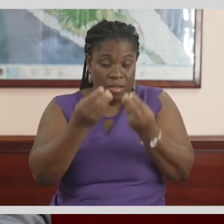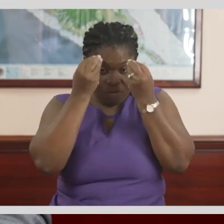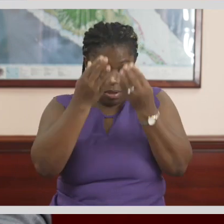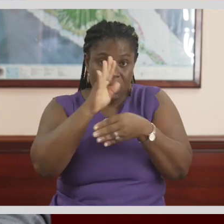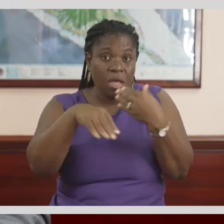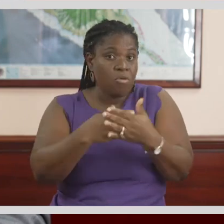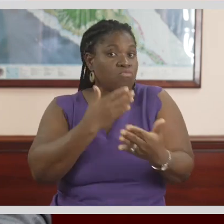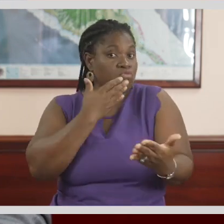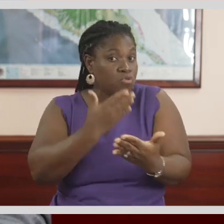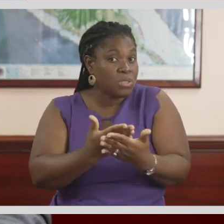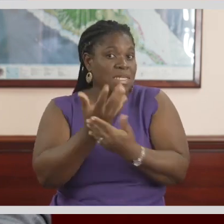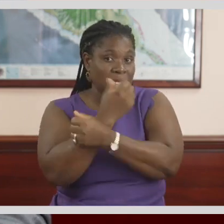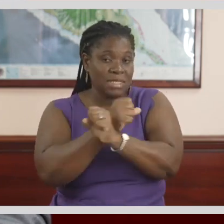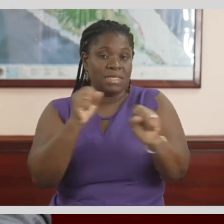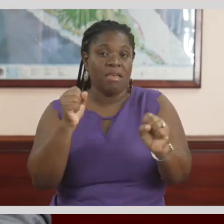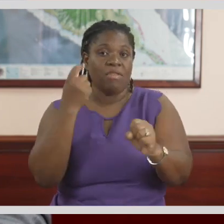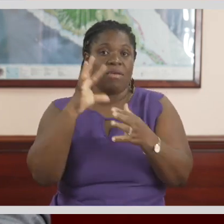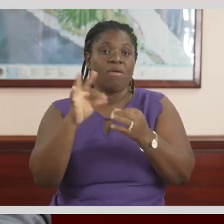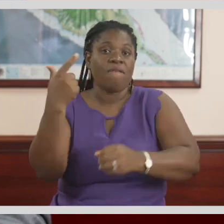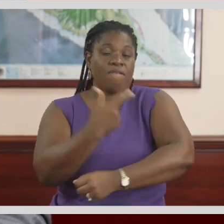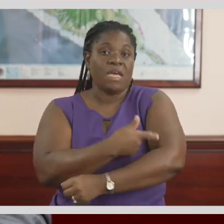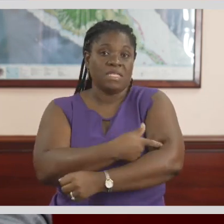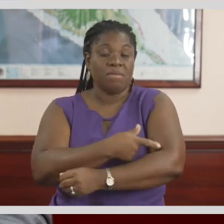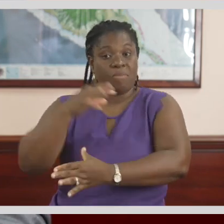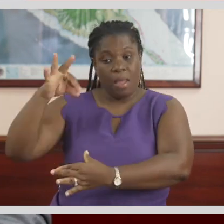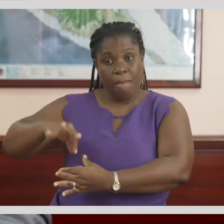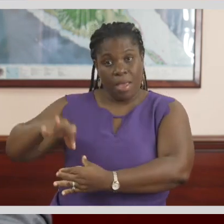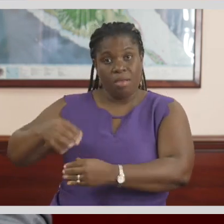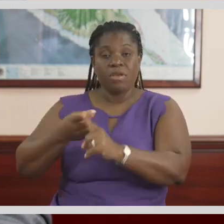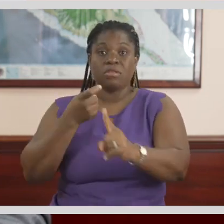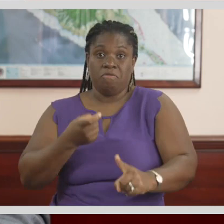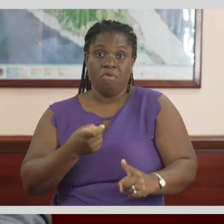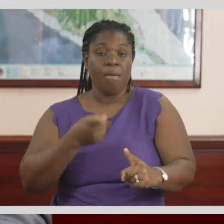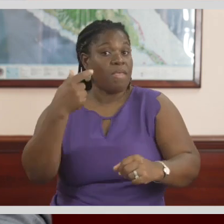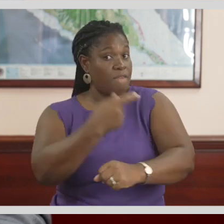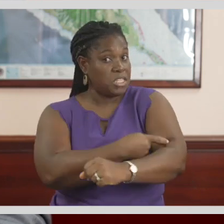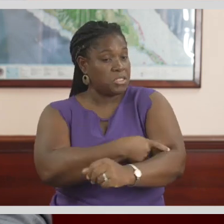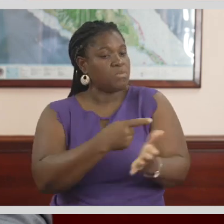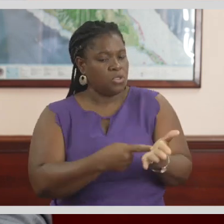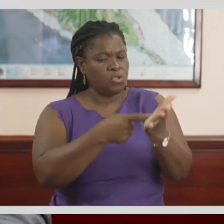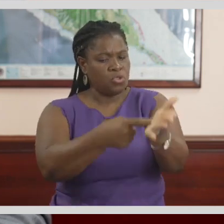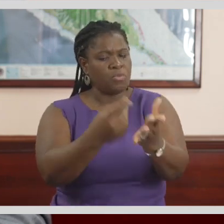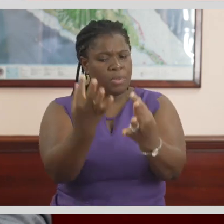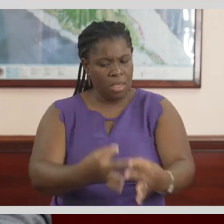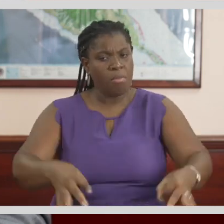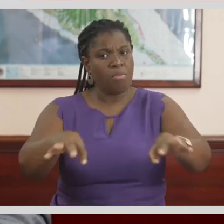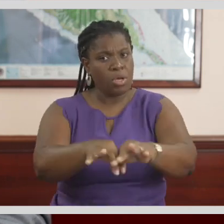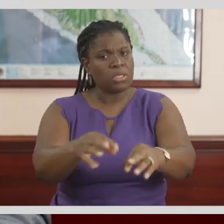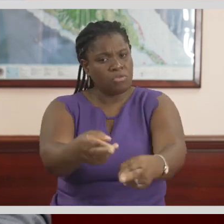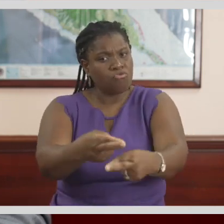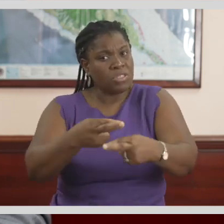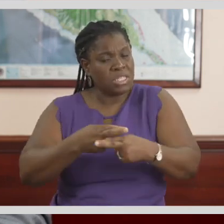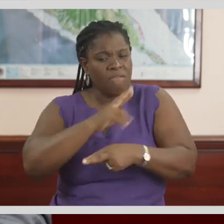messages about the effectiveness and safety of vaccines, benefits provided by vaccination, demonstrate the